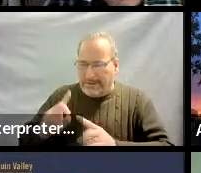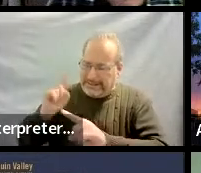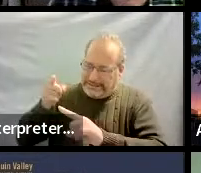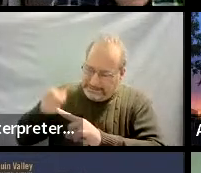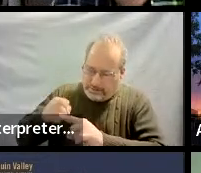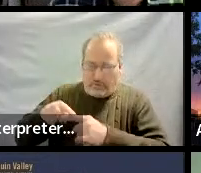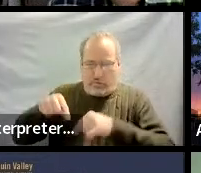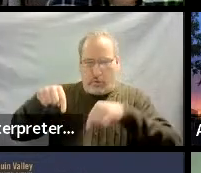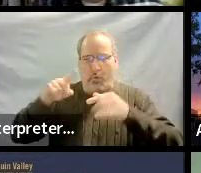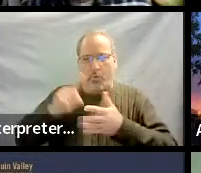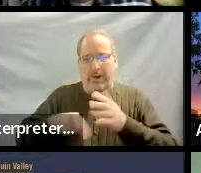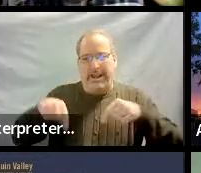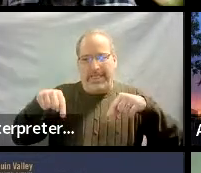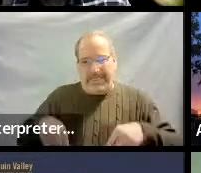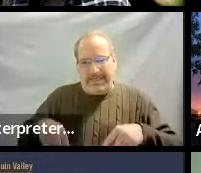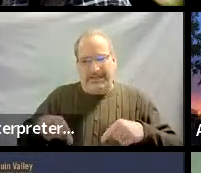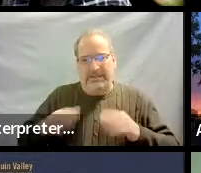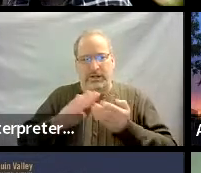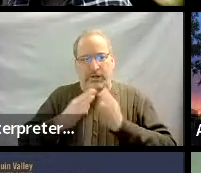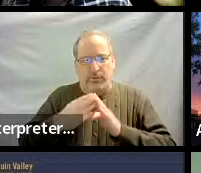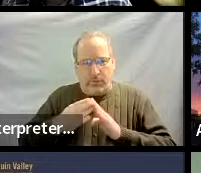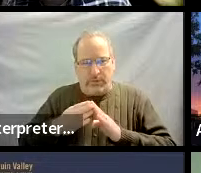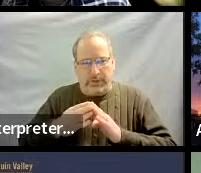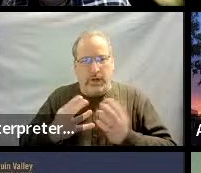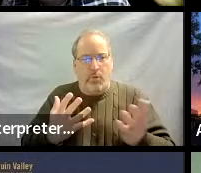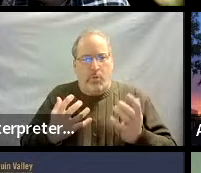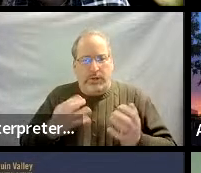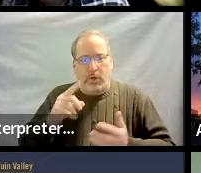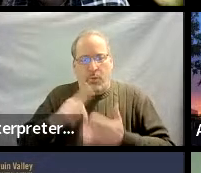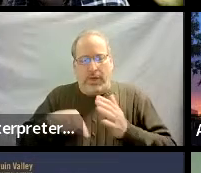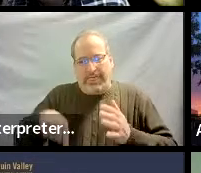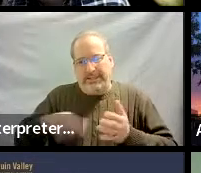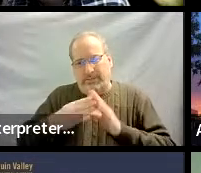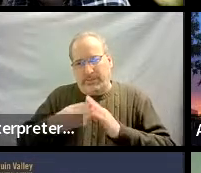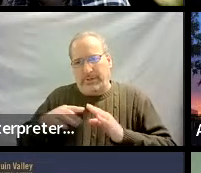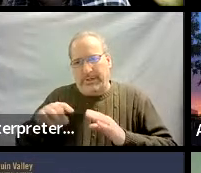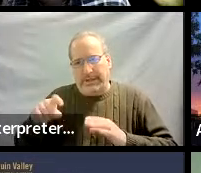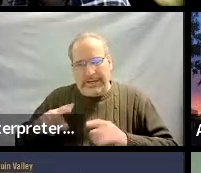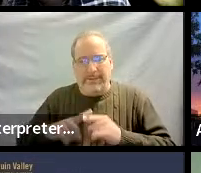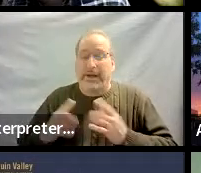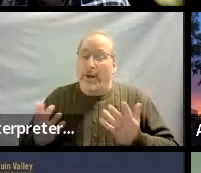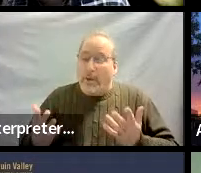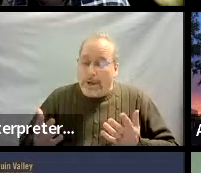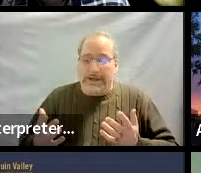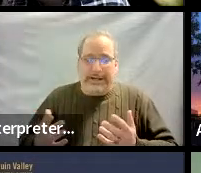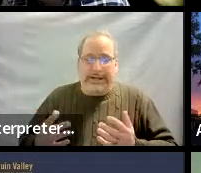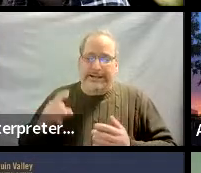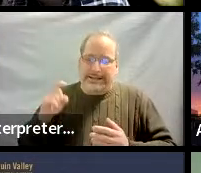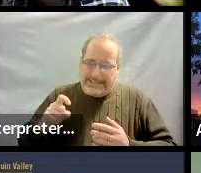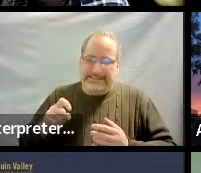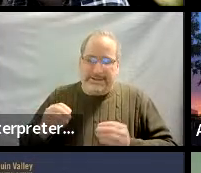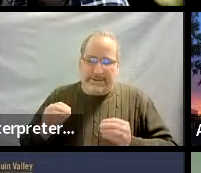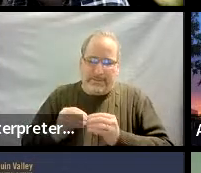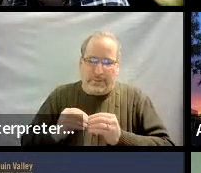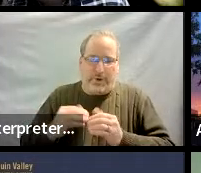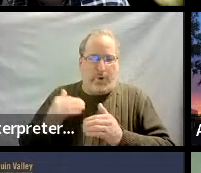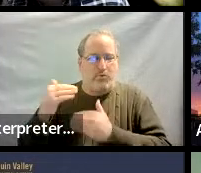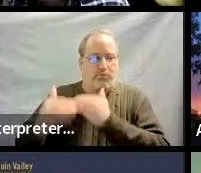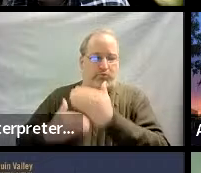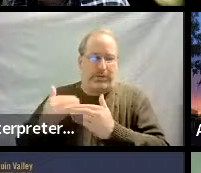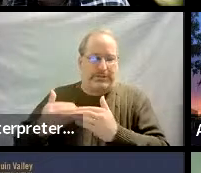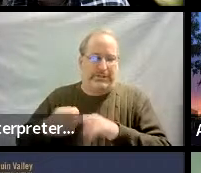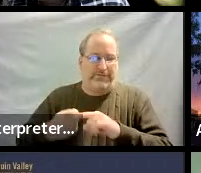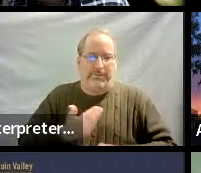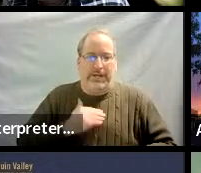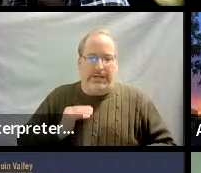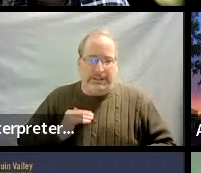this community desires and what this community needs. But that does result in just a little bit of an extra process on our end